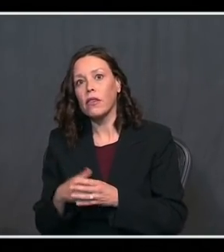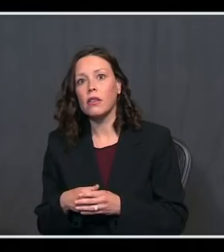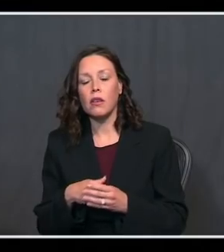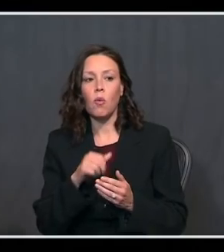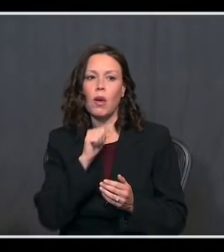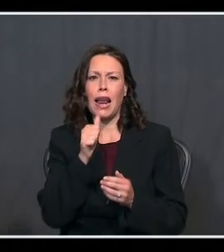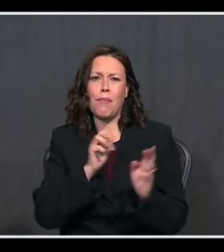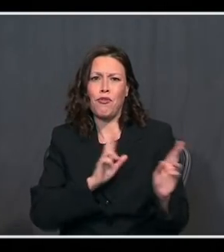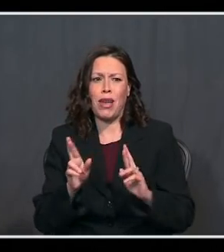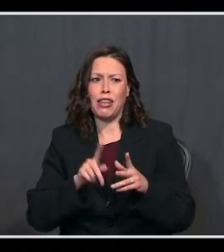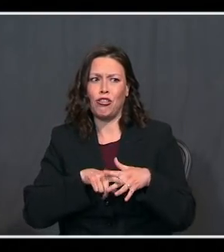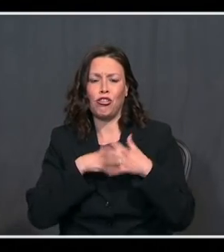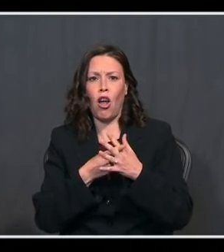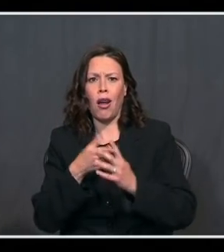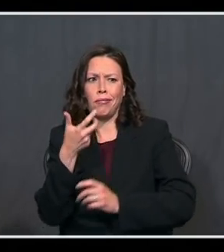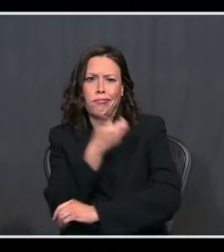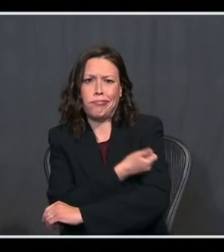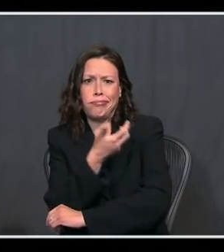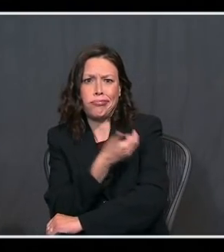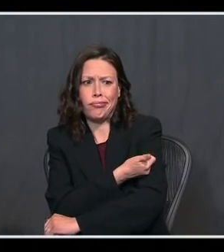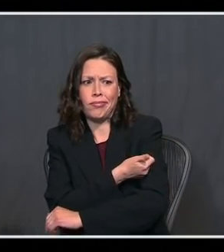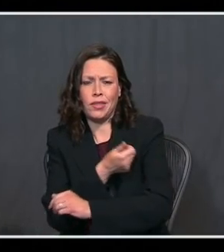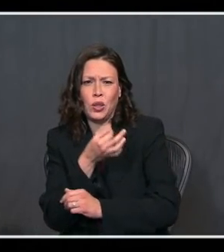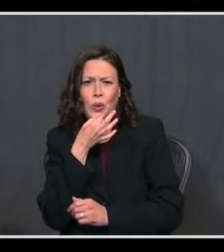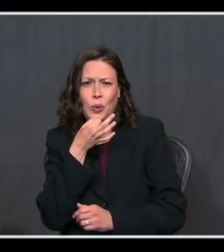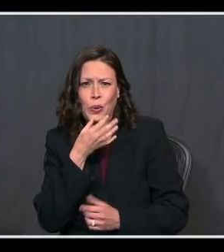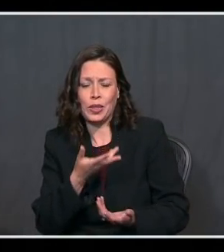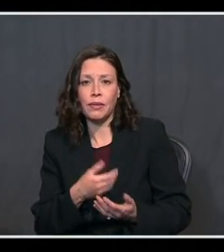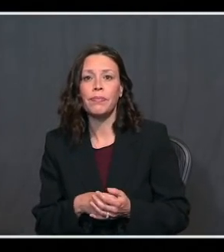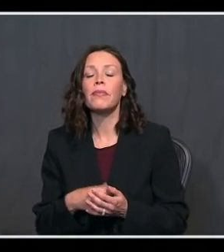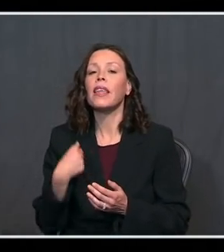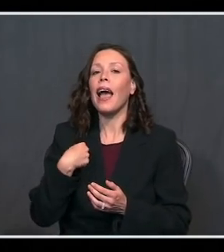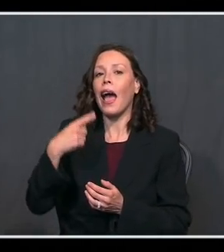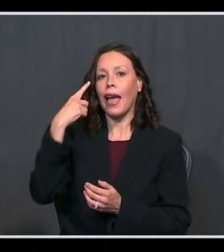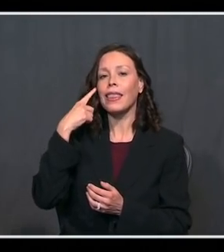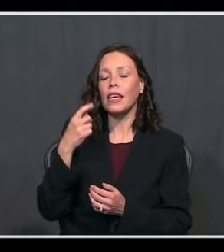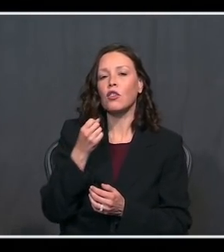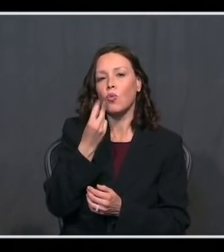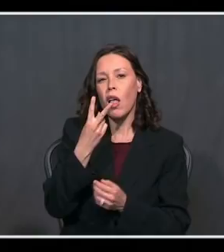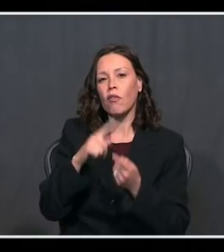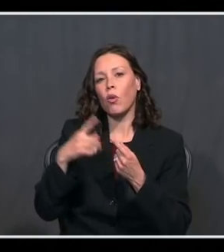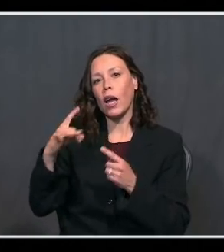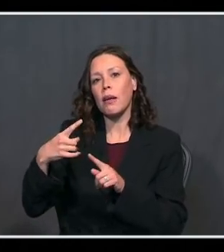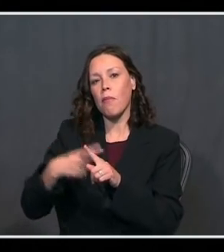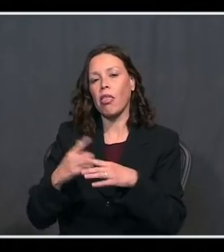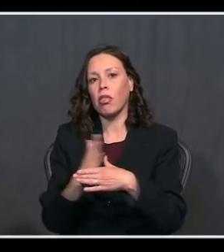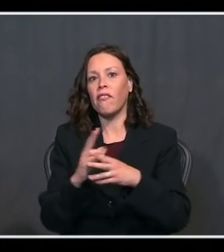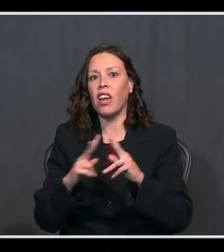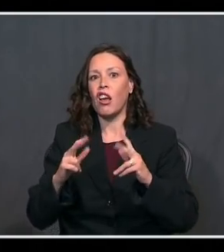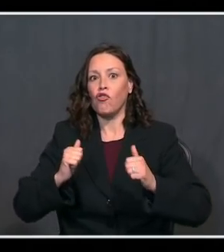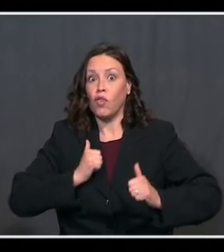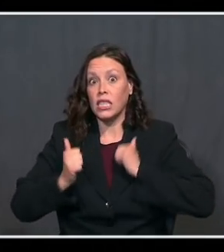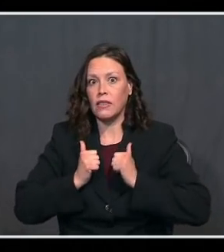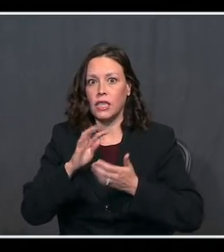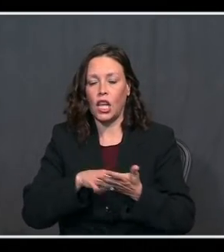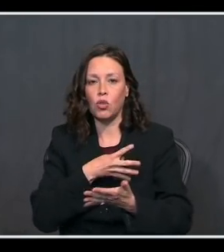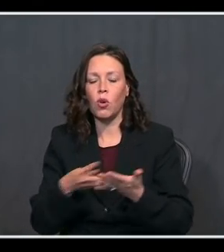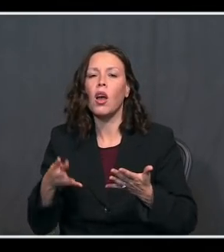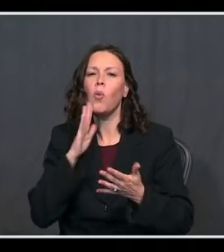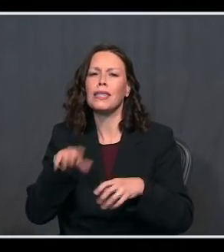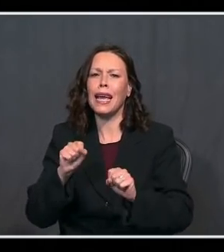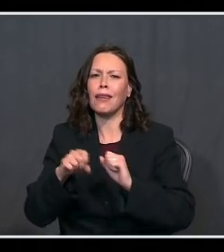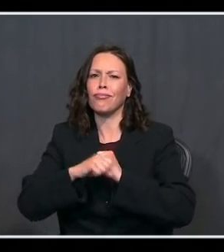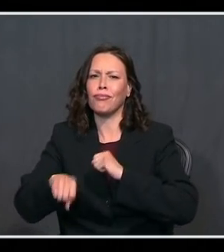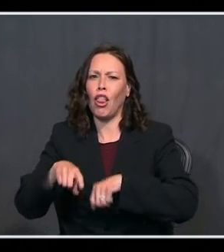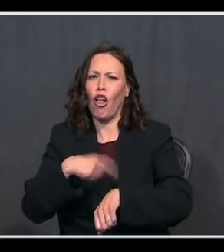not going to be ready to start poking people in the arms real soon. I still think 12 to 18 months is an aggressive schedule, and I think it's going to take longer than